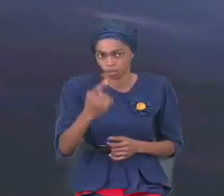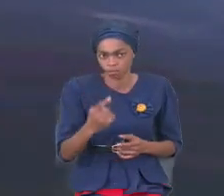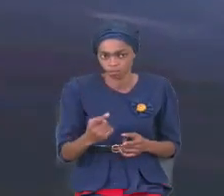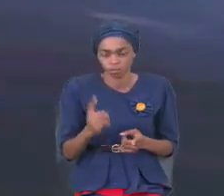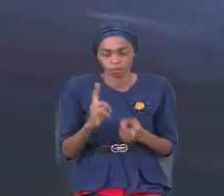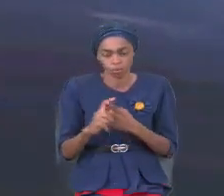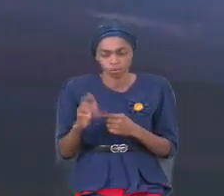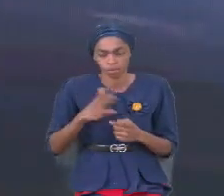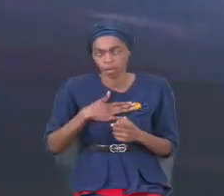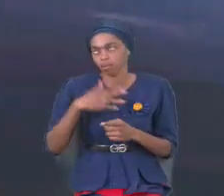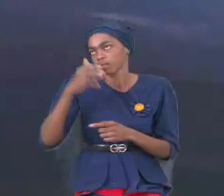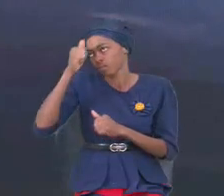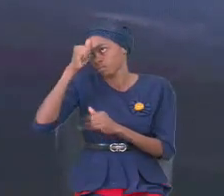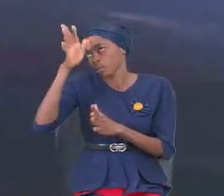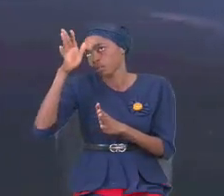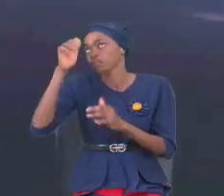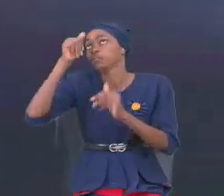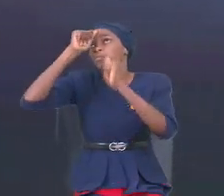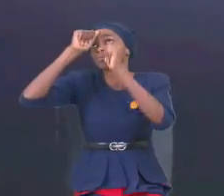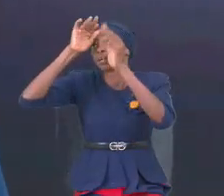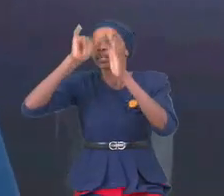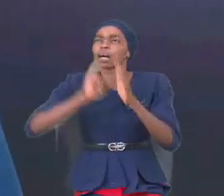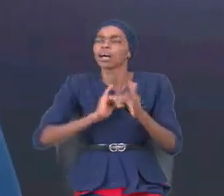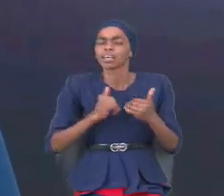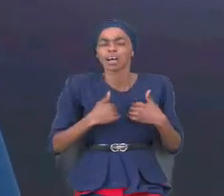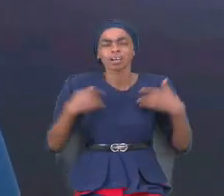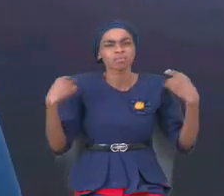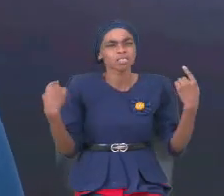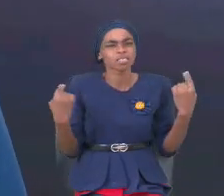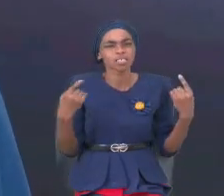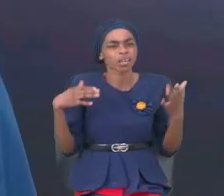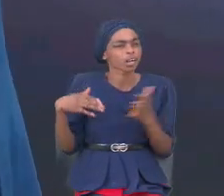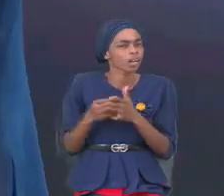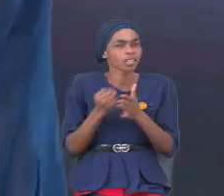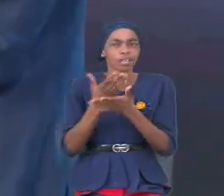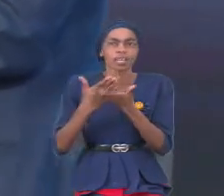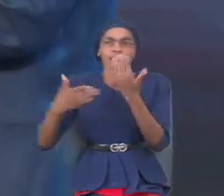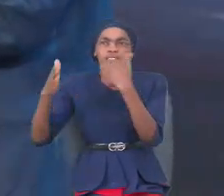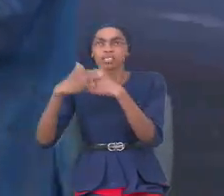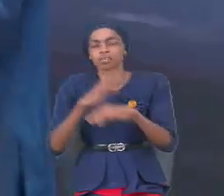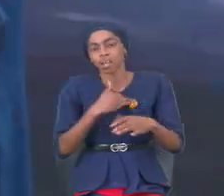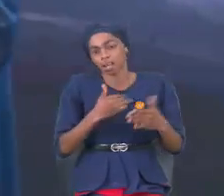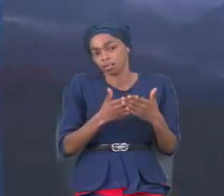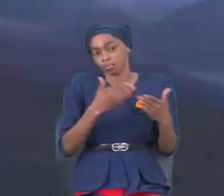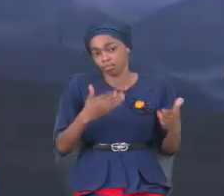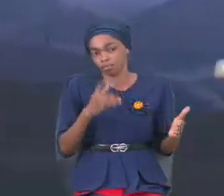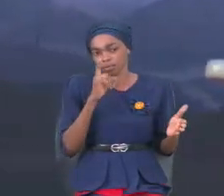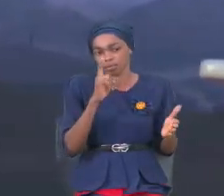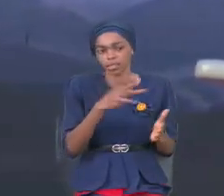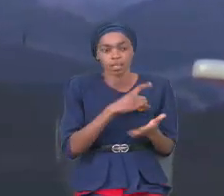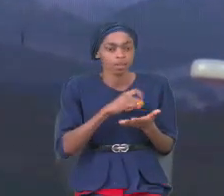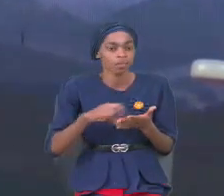sinned against heaven and before thee. And then in verse 19, it says, and I'm